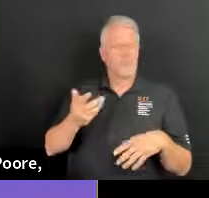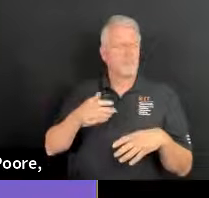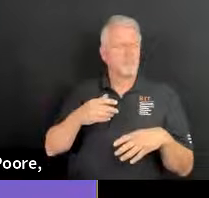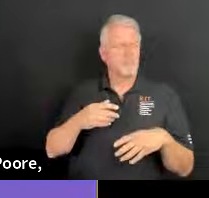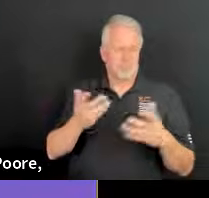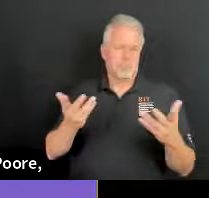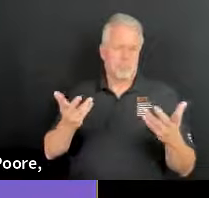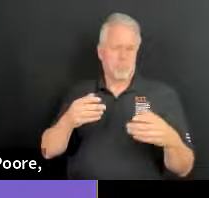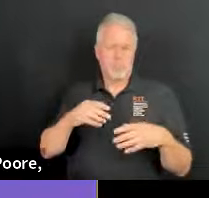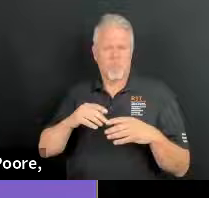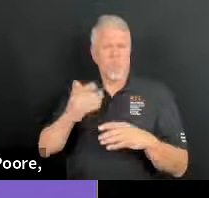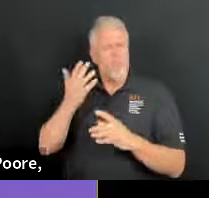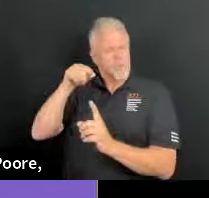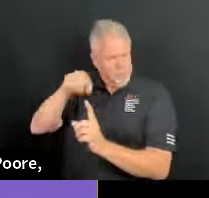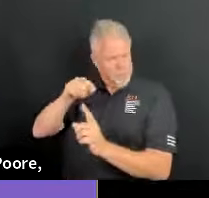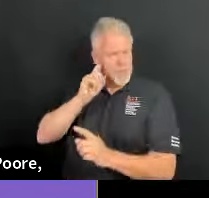deaf community.